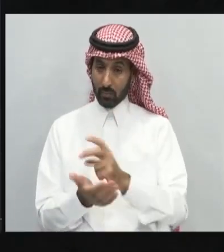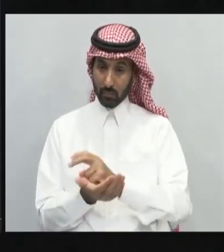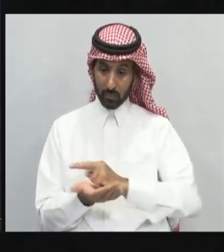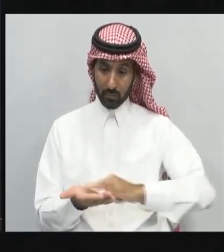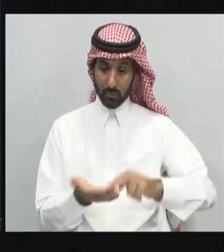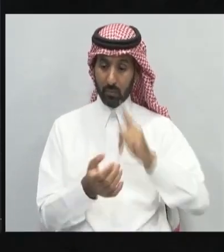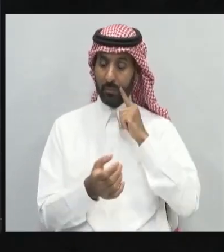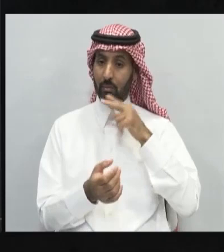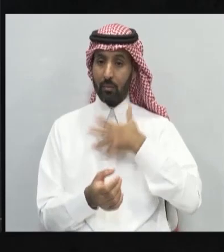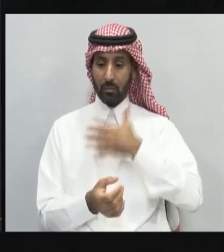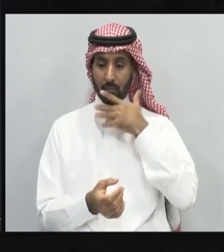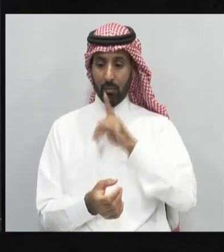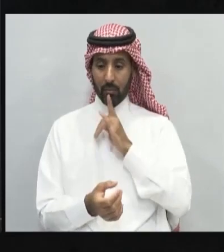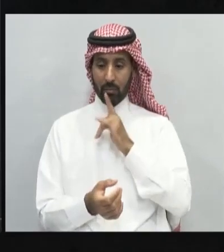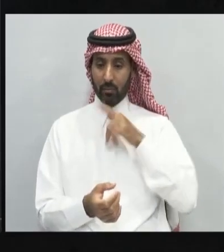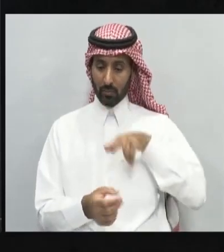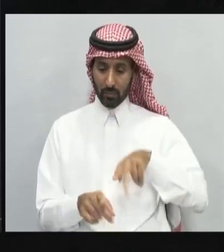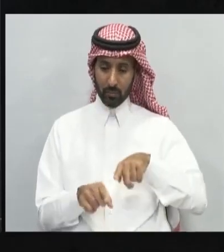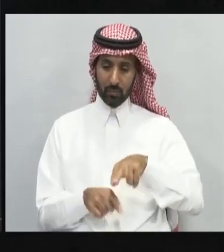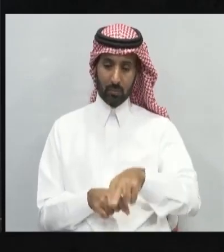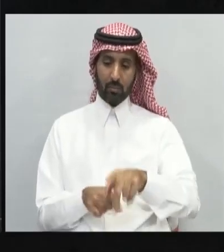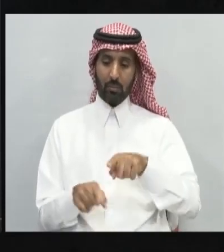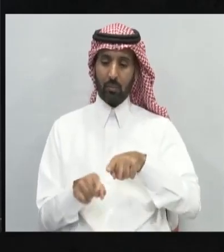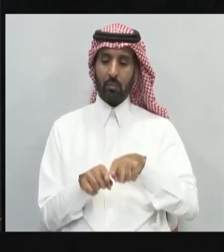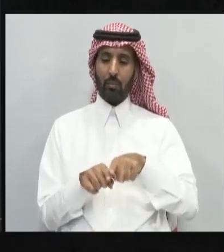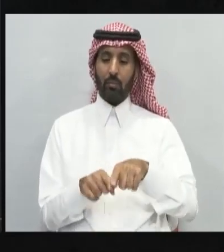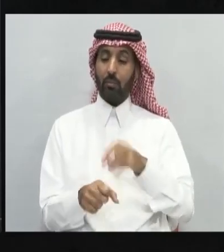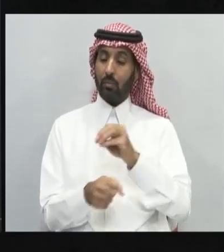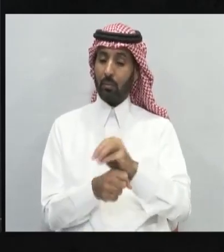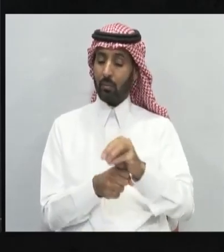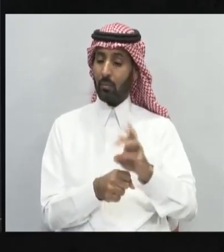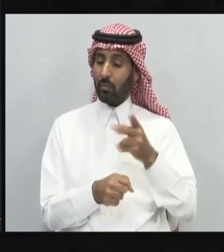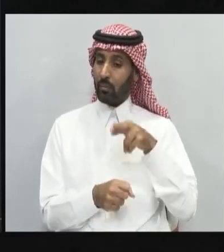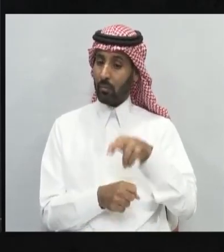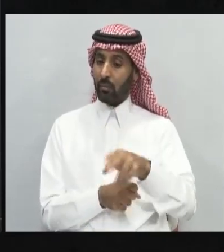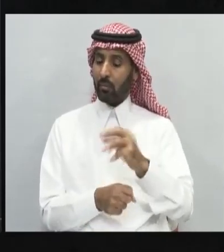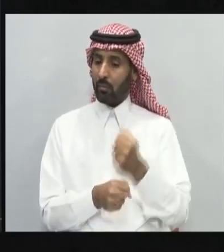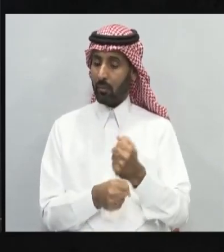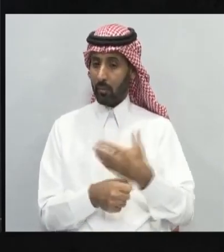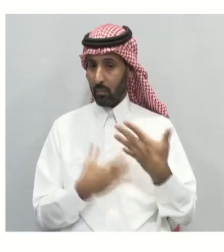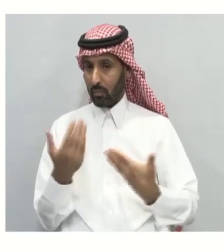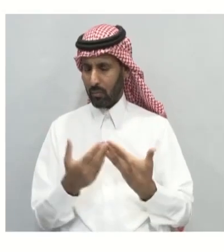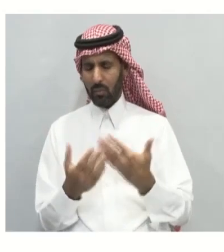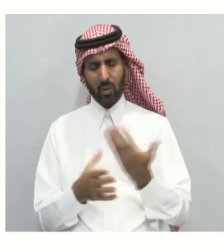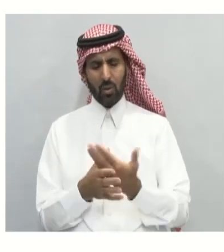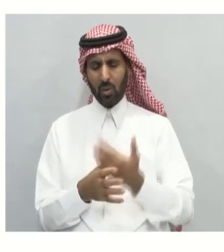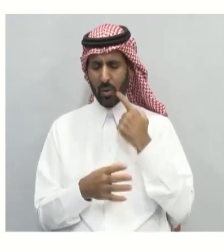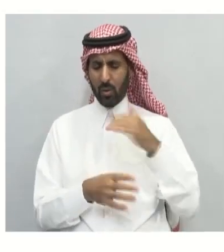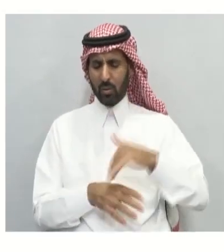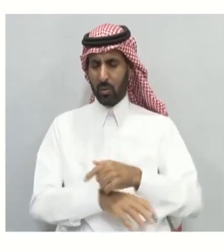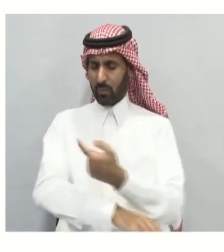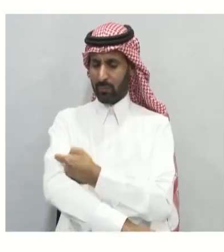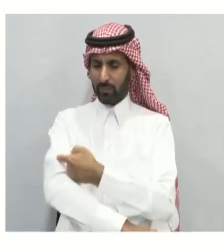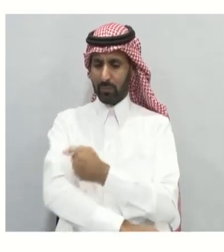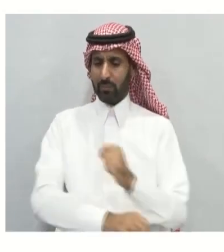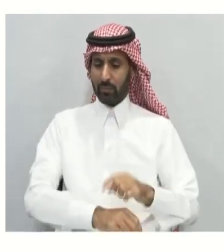an uncle and aunt telling them about an event, and we want them to get into the hospital. Then